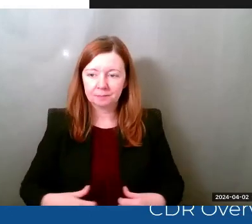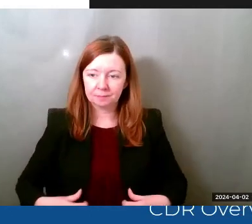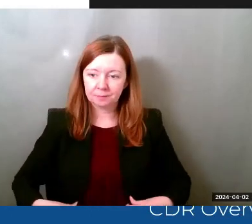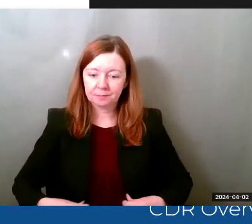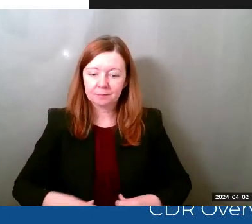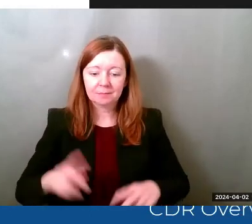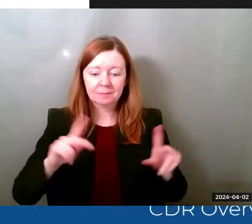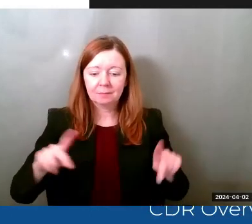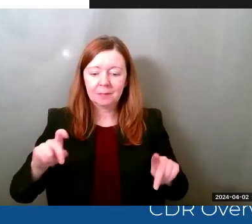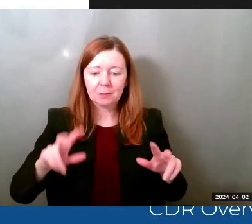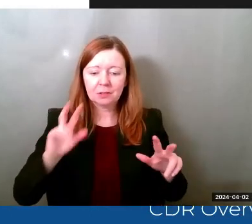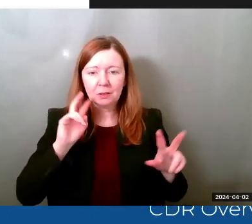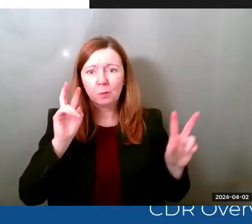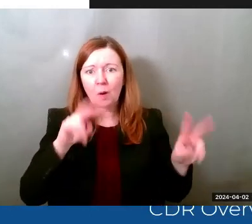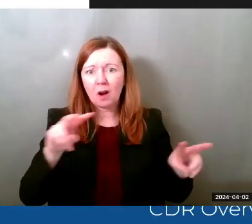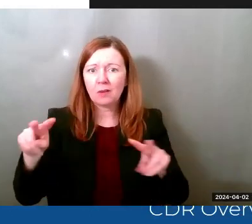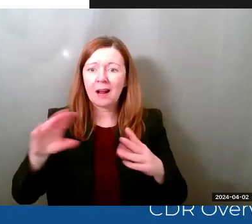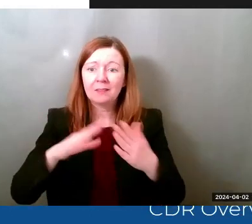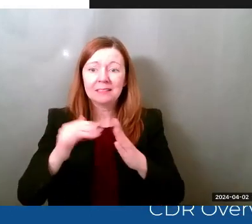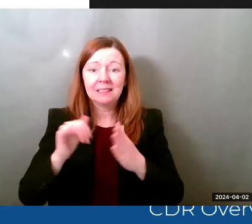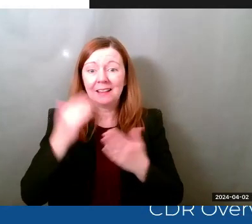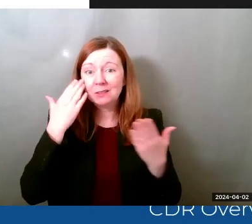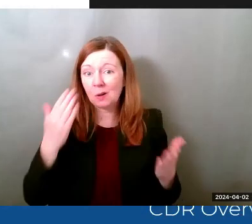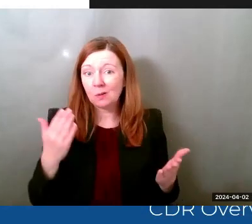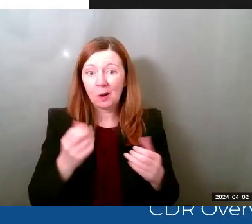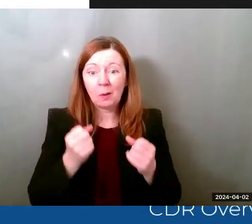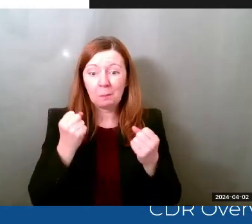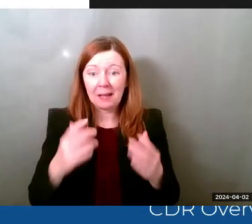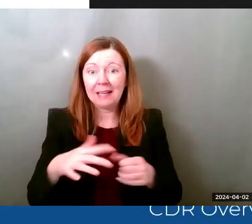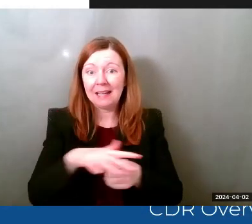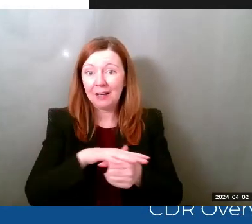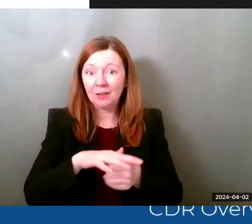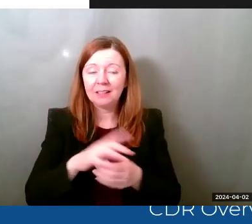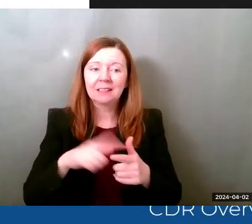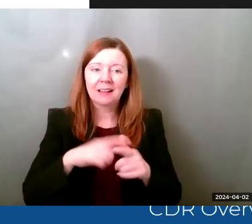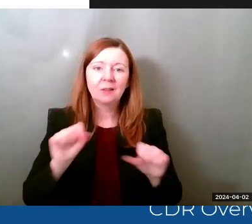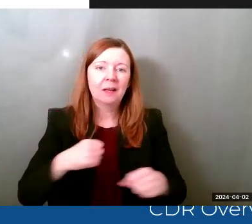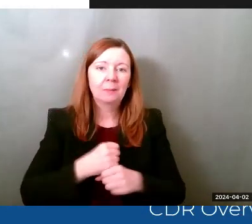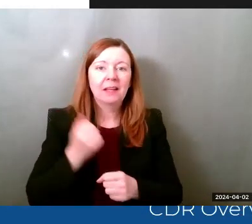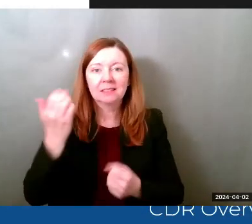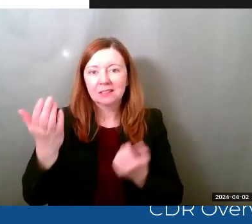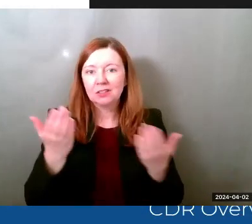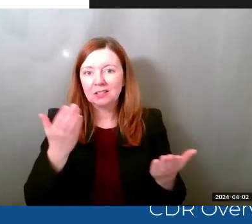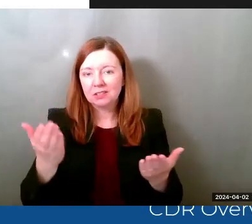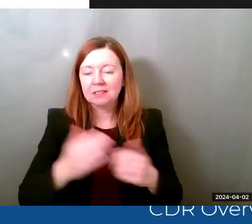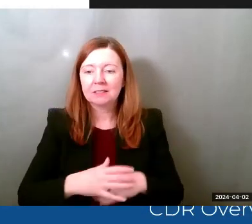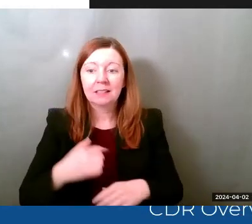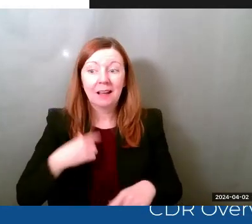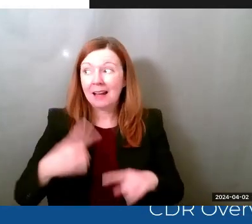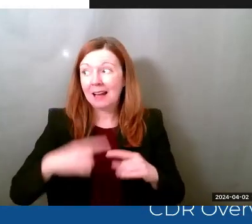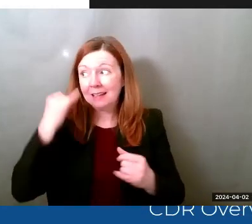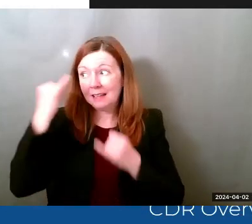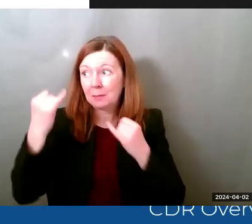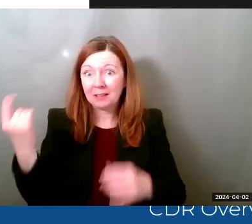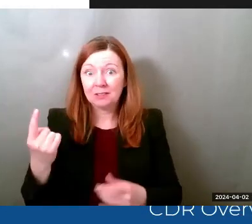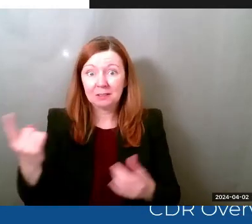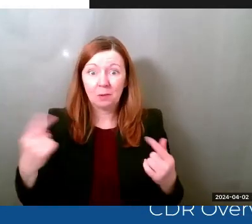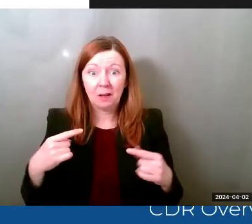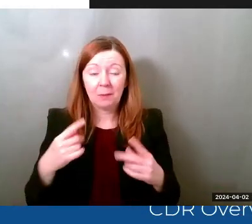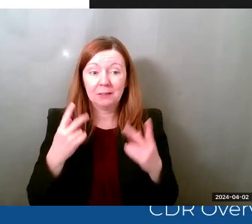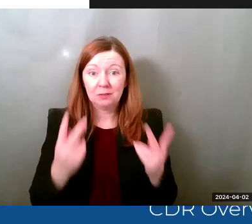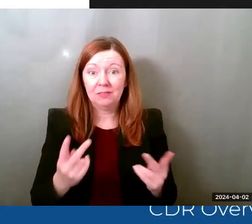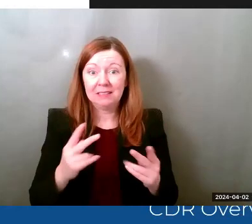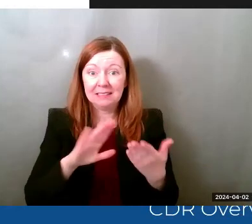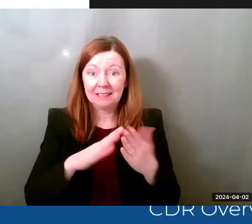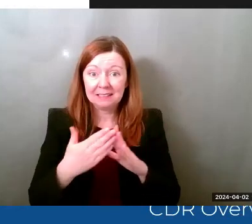People should walk around the city who don't know a lot of areas, because then you can make suggestions, because I can't imagine someone coming to visit in